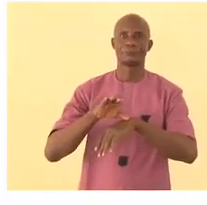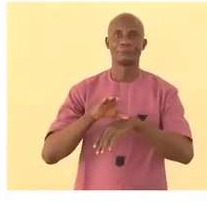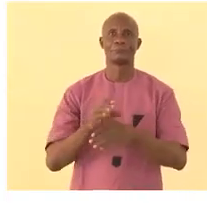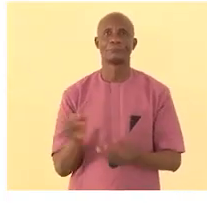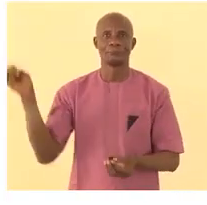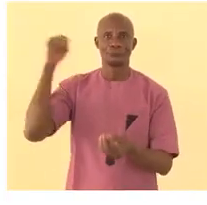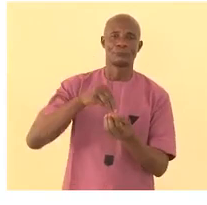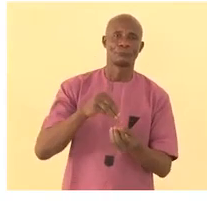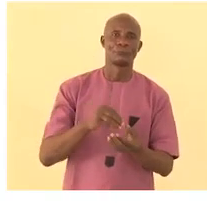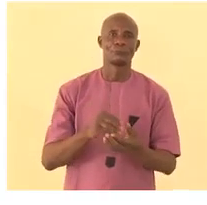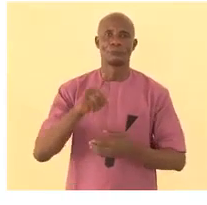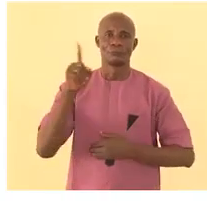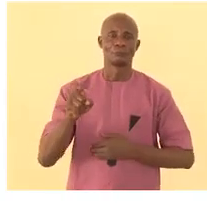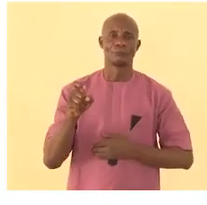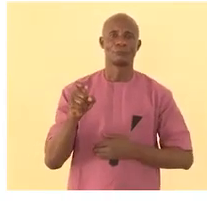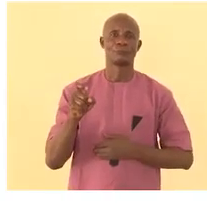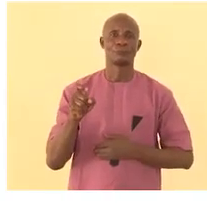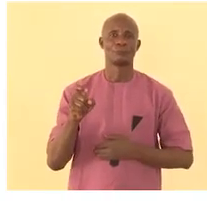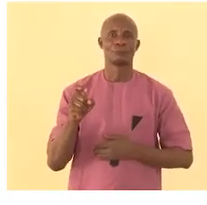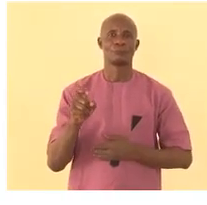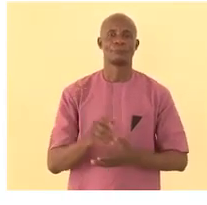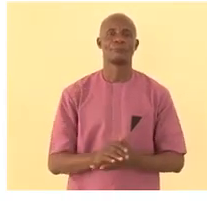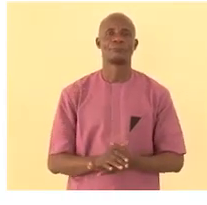please. Just to add a brief to question